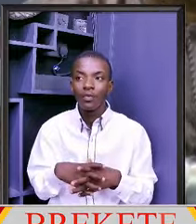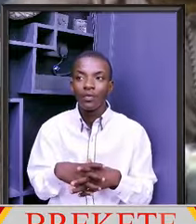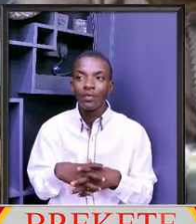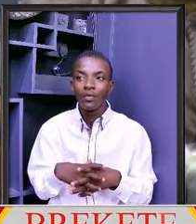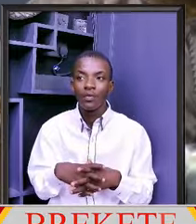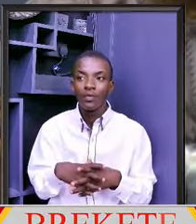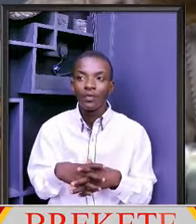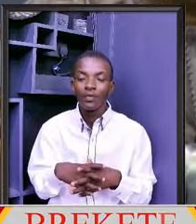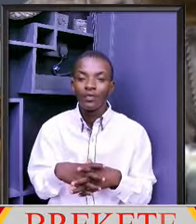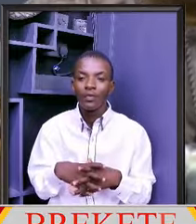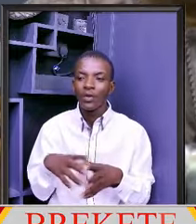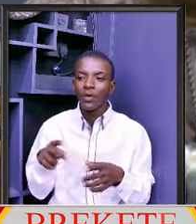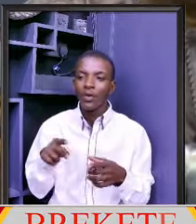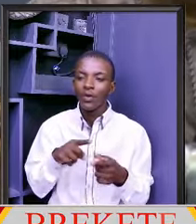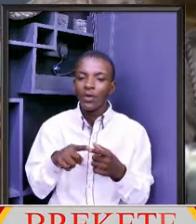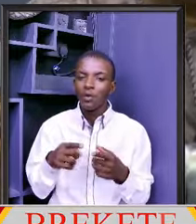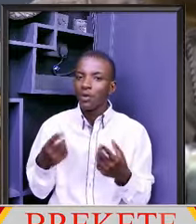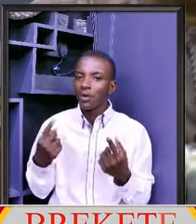Mm-hmm. So